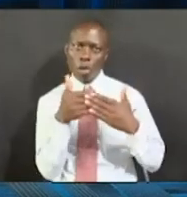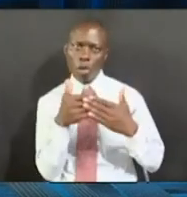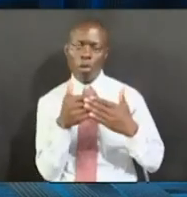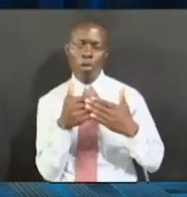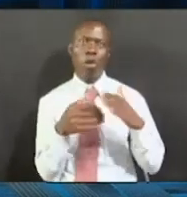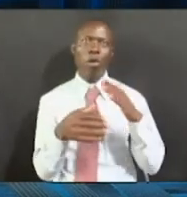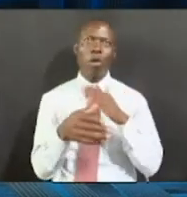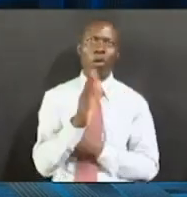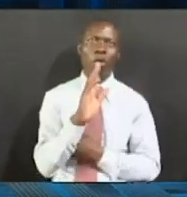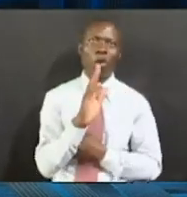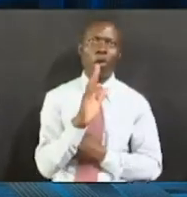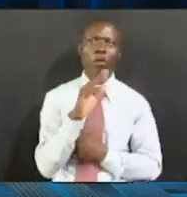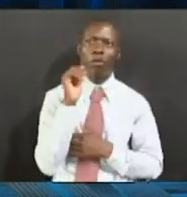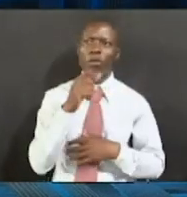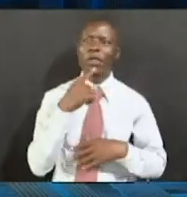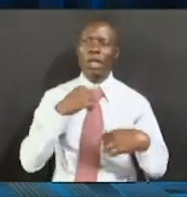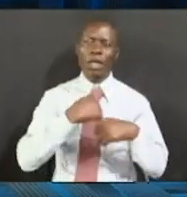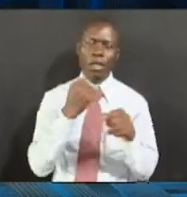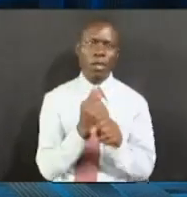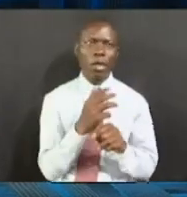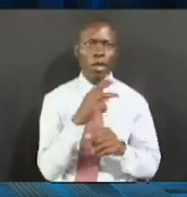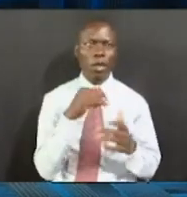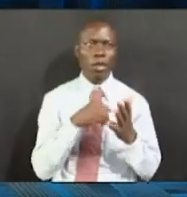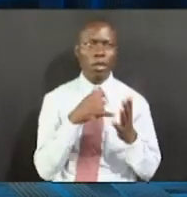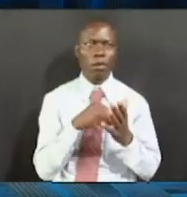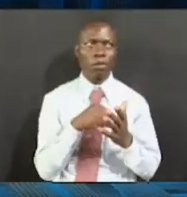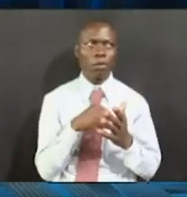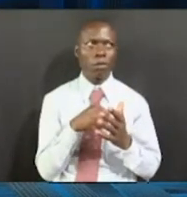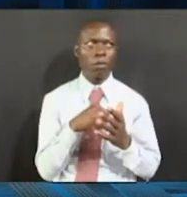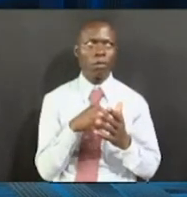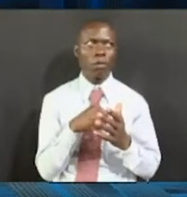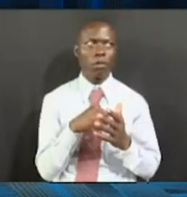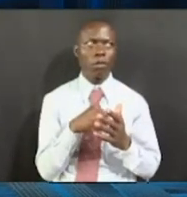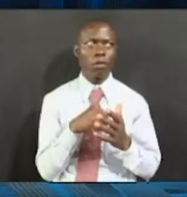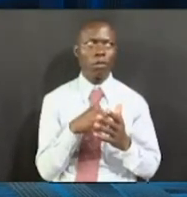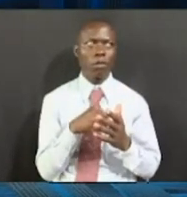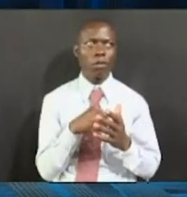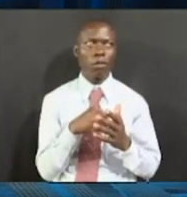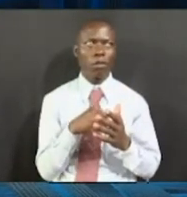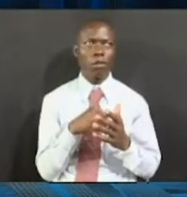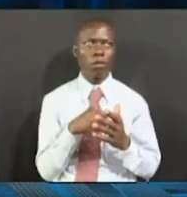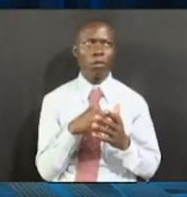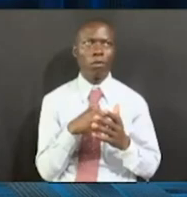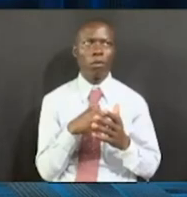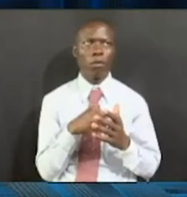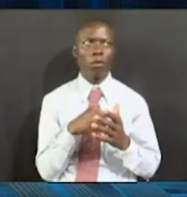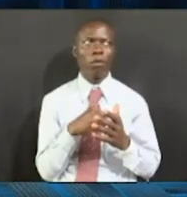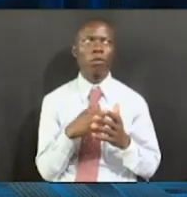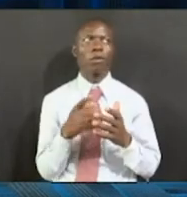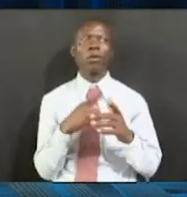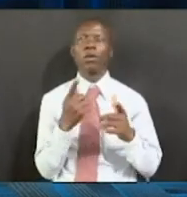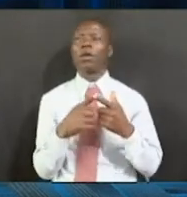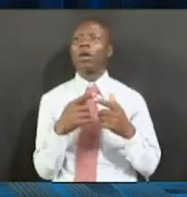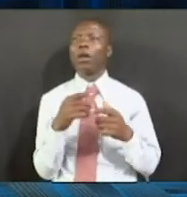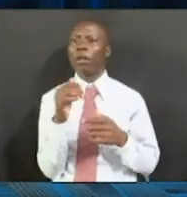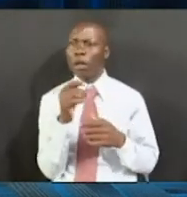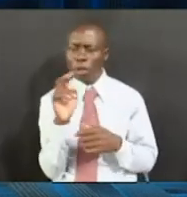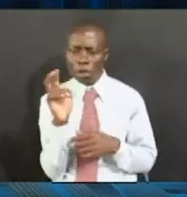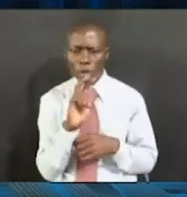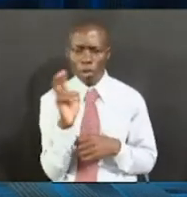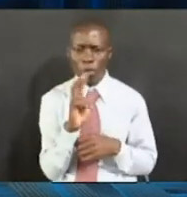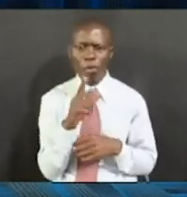able to magnify it. I mean, the Bible, the little boy only came with two fish or